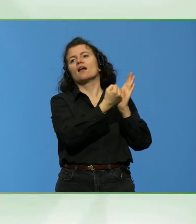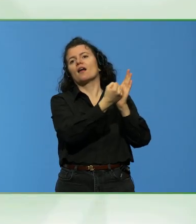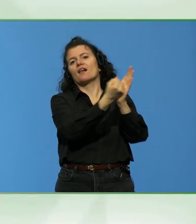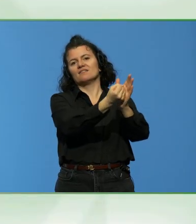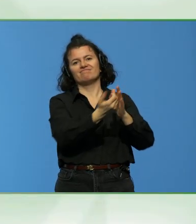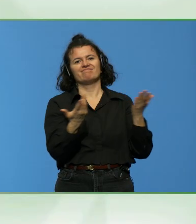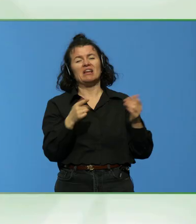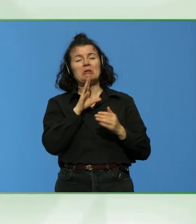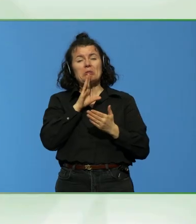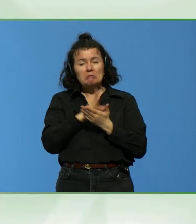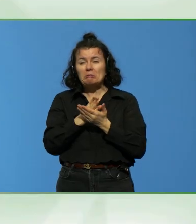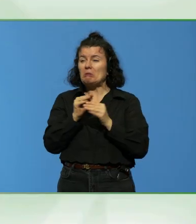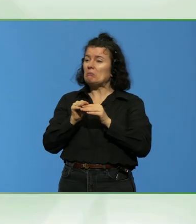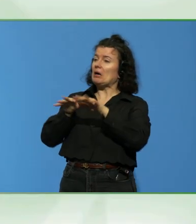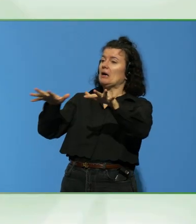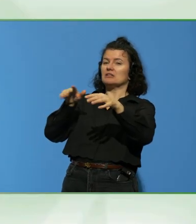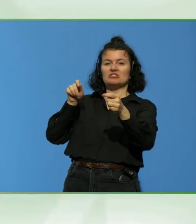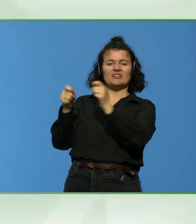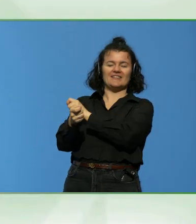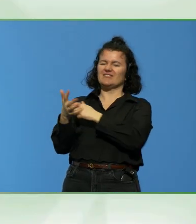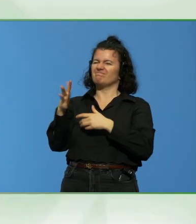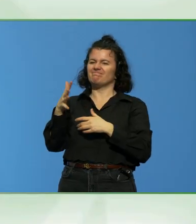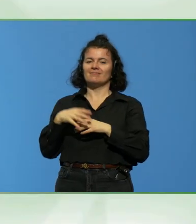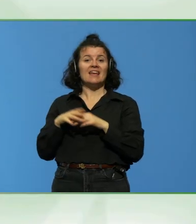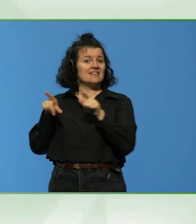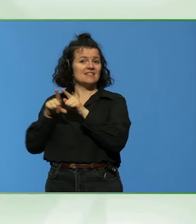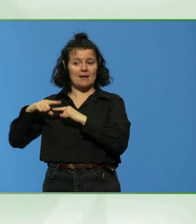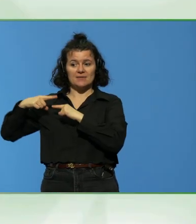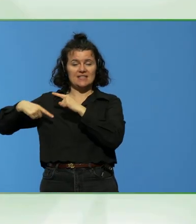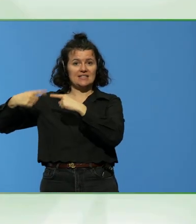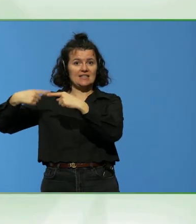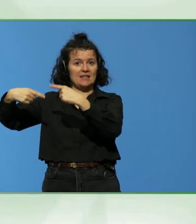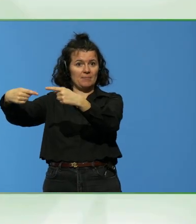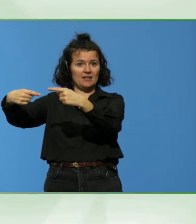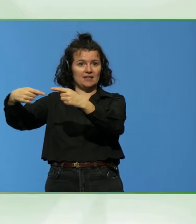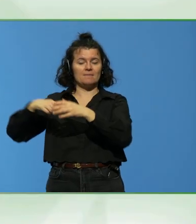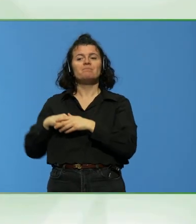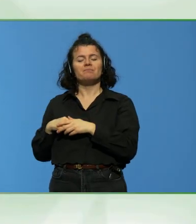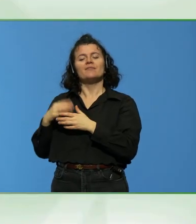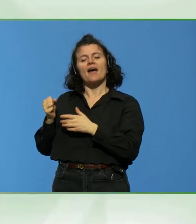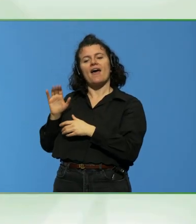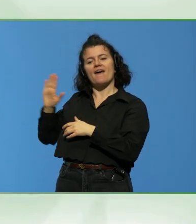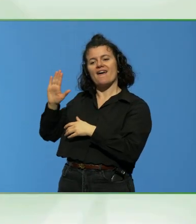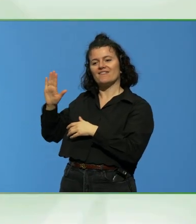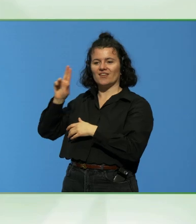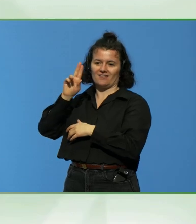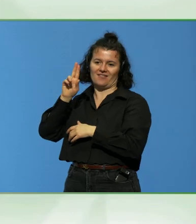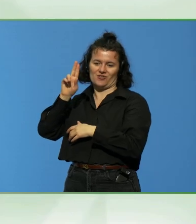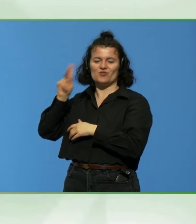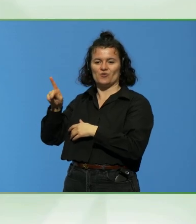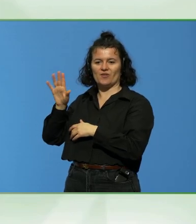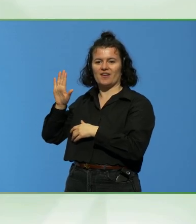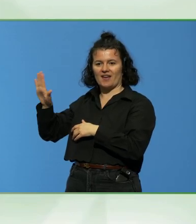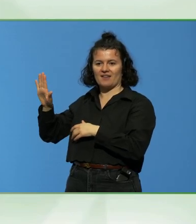in the sustainability space in production. We have a scheme in the UK that's on every single thing that you see